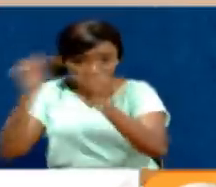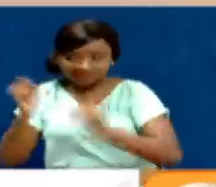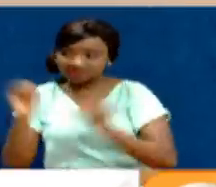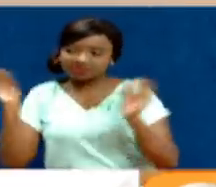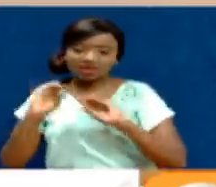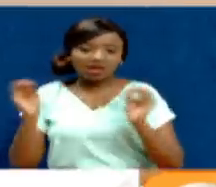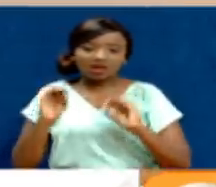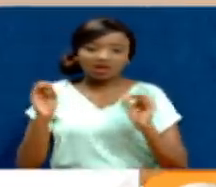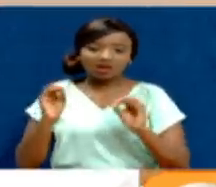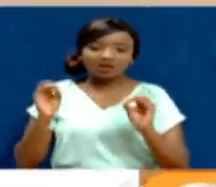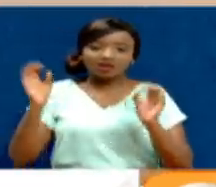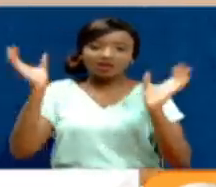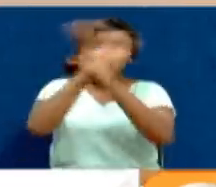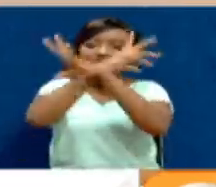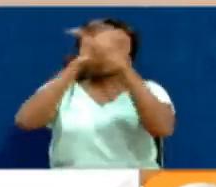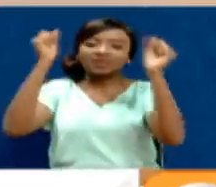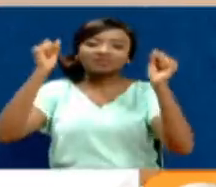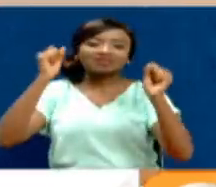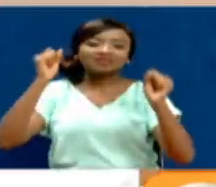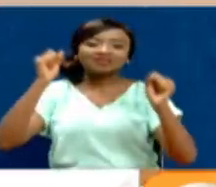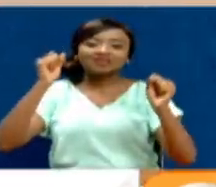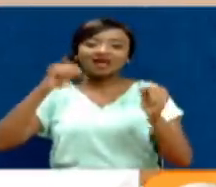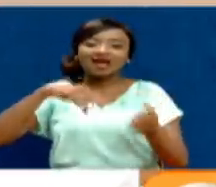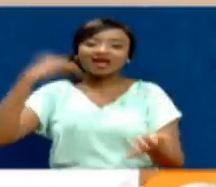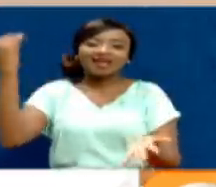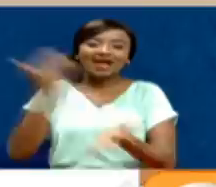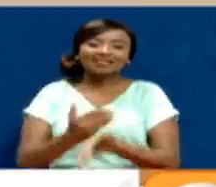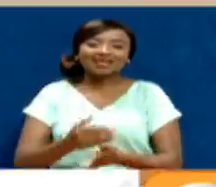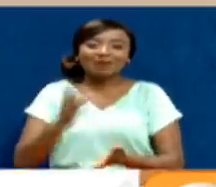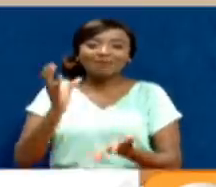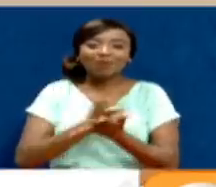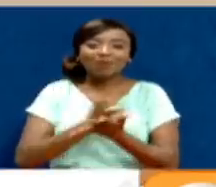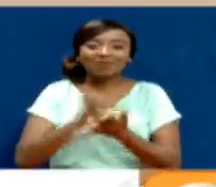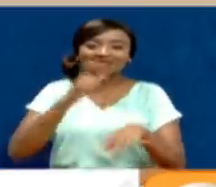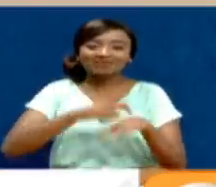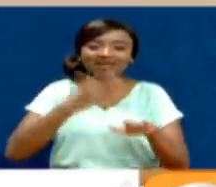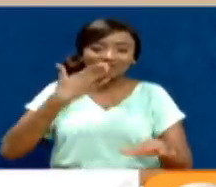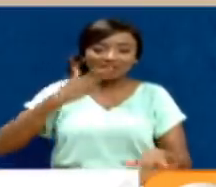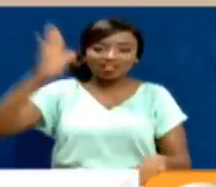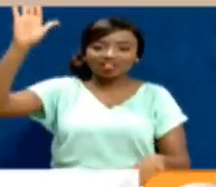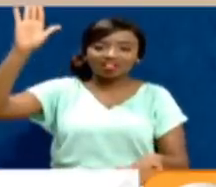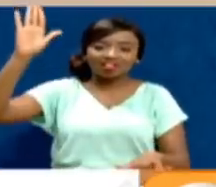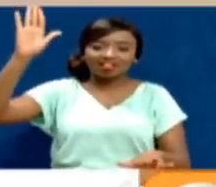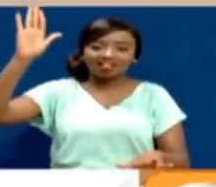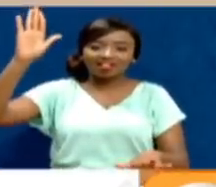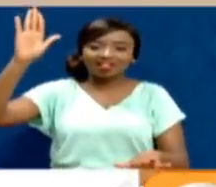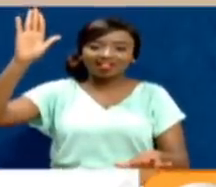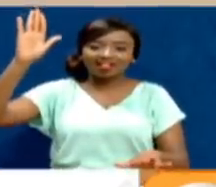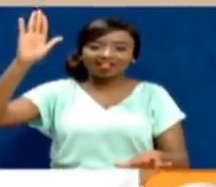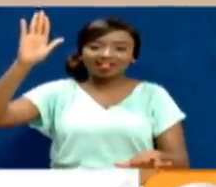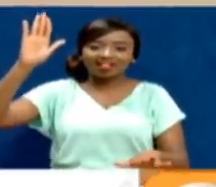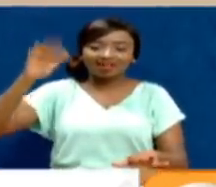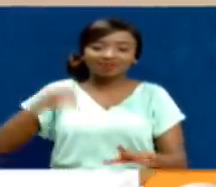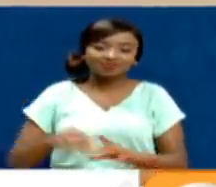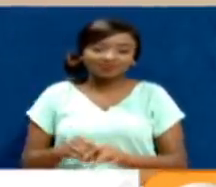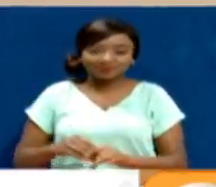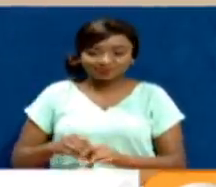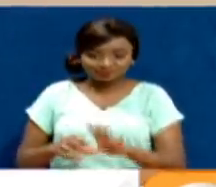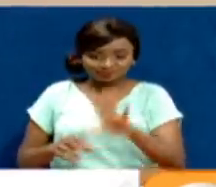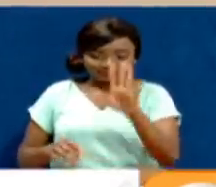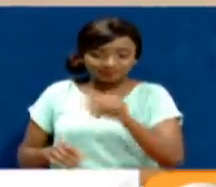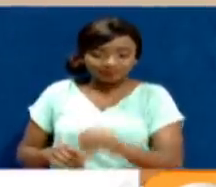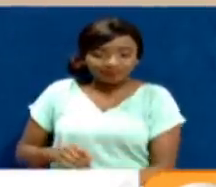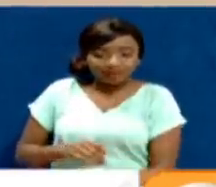President aliwashanga pombe kutoka bebe Biblia apishwe. Okay, well, let's go to that soundbite, the one you're talking about, system. Governor. When